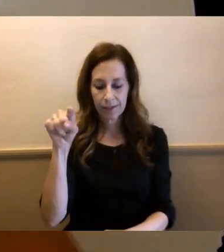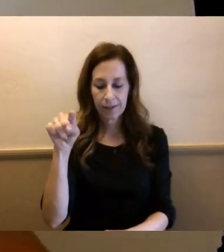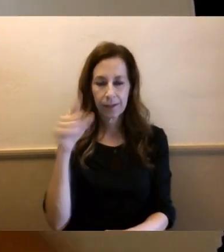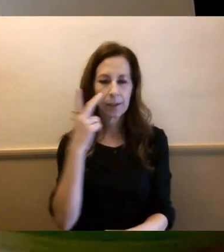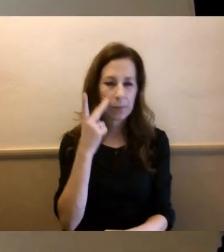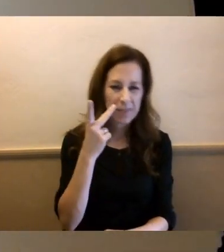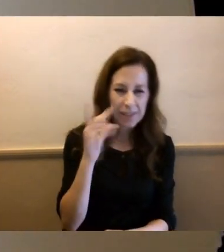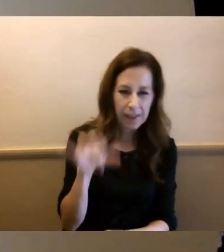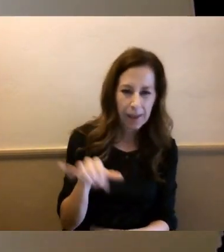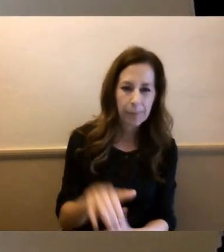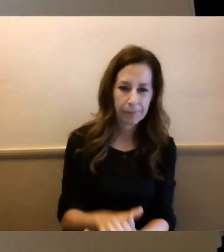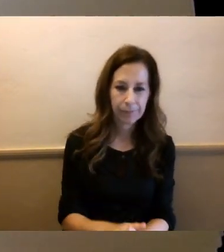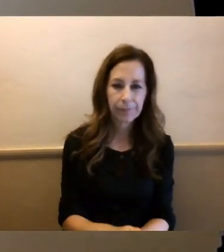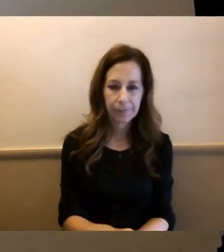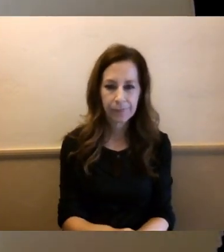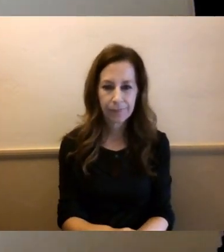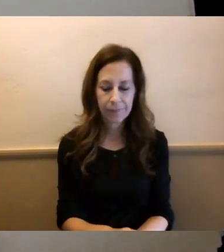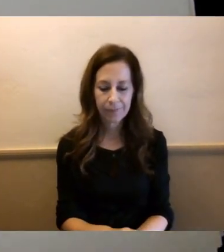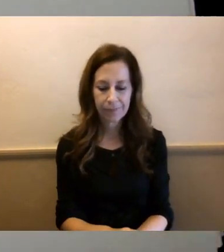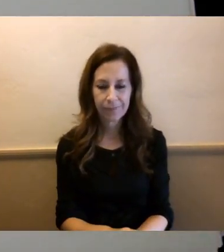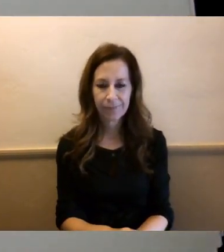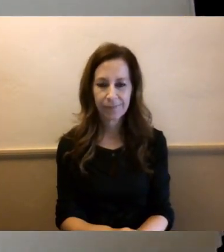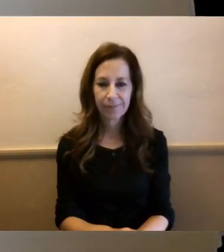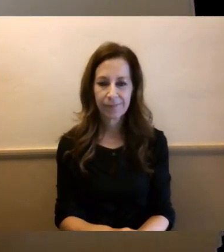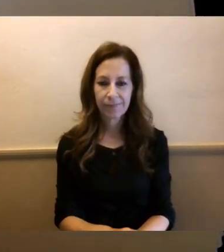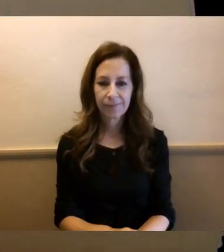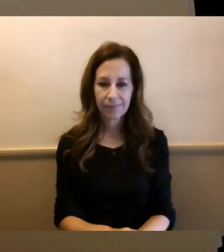So let's look at that.